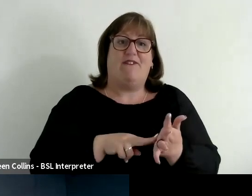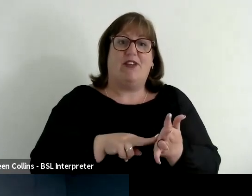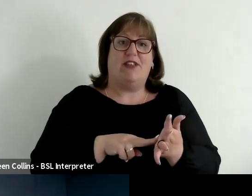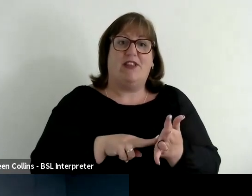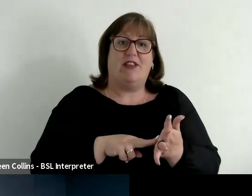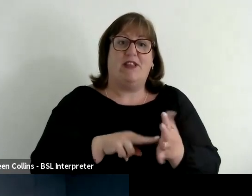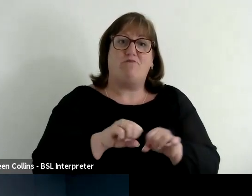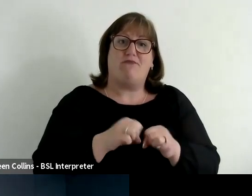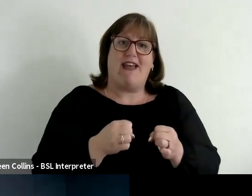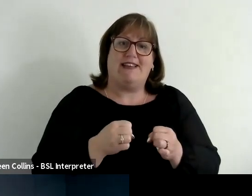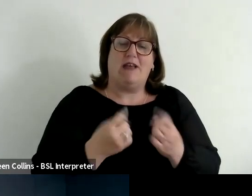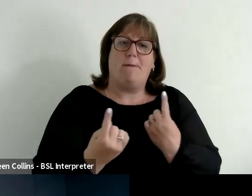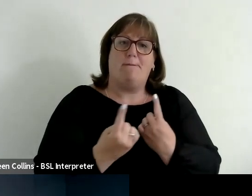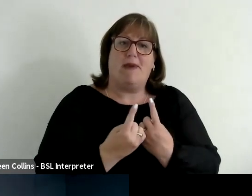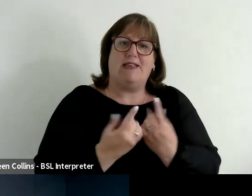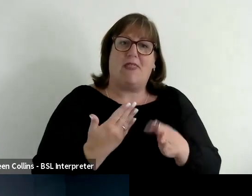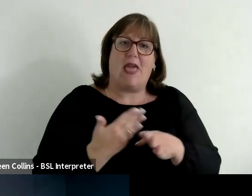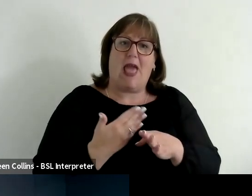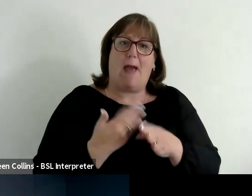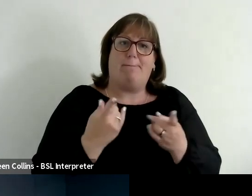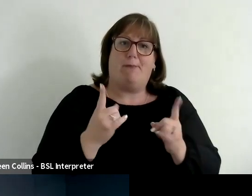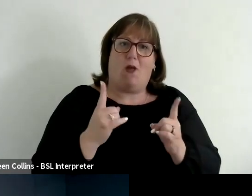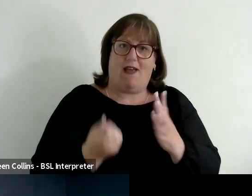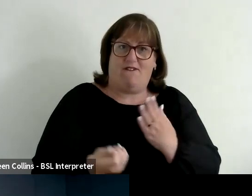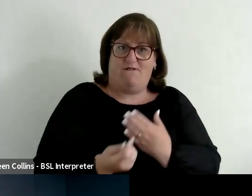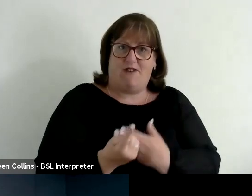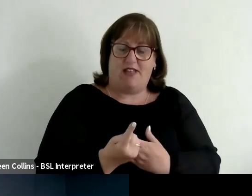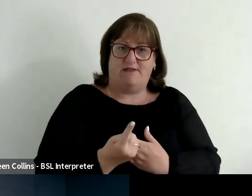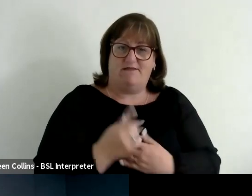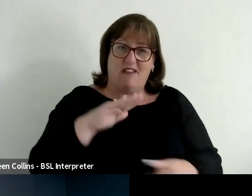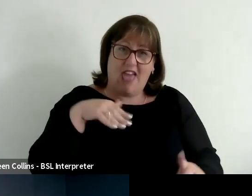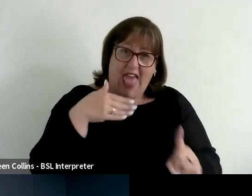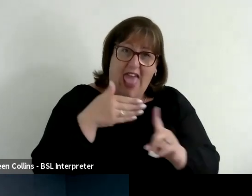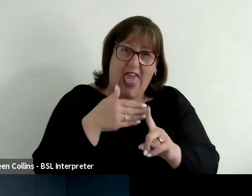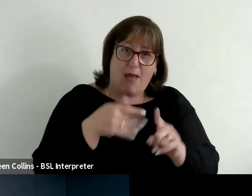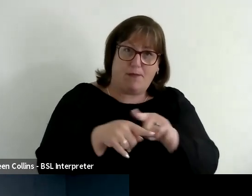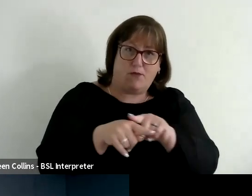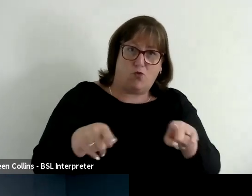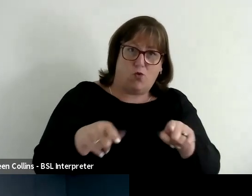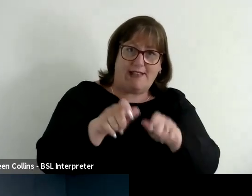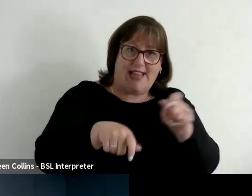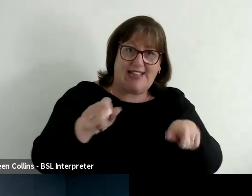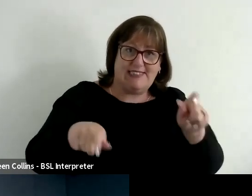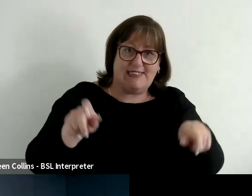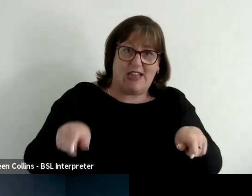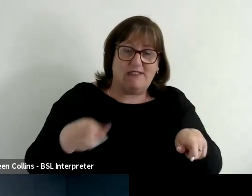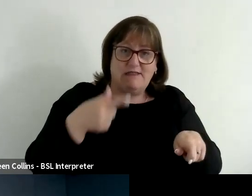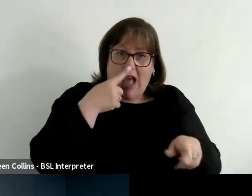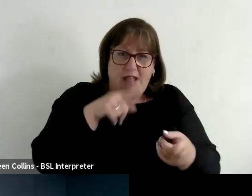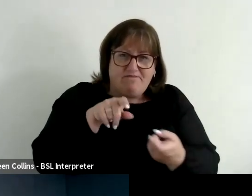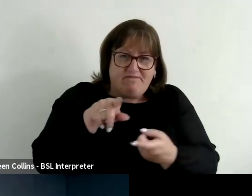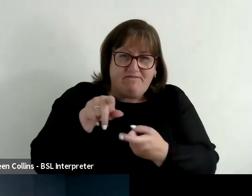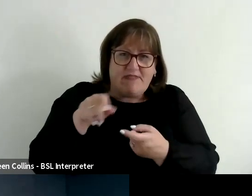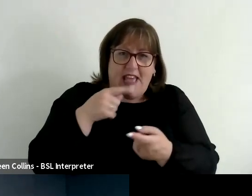regular basis, and the idea is that you as candidates can find out more about the employers that use the Evenbreak